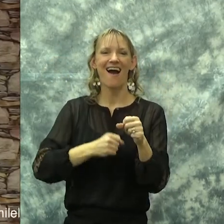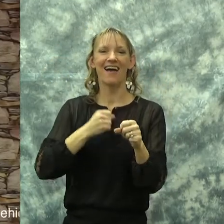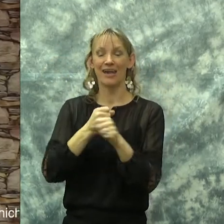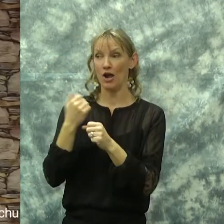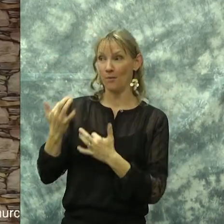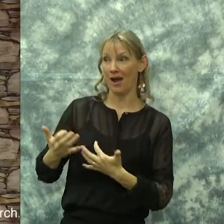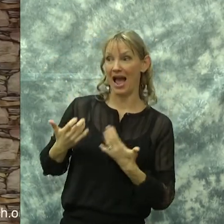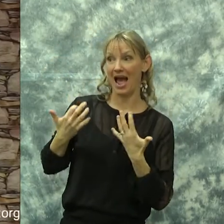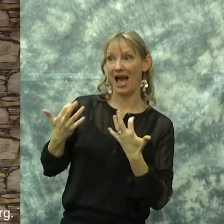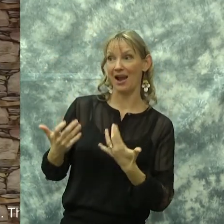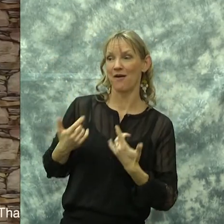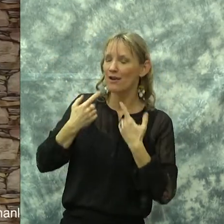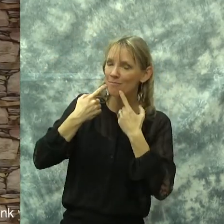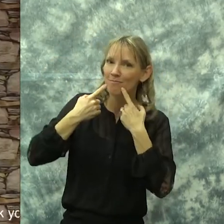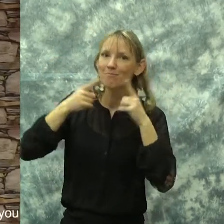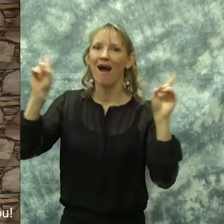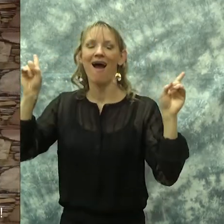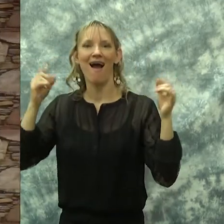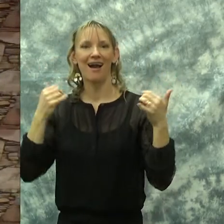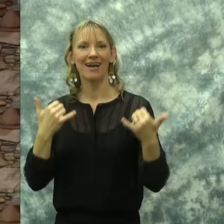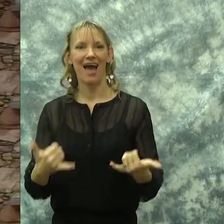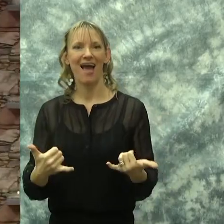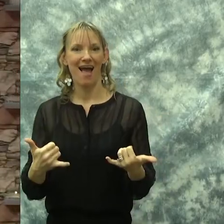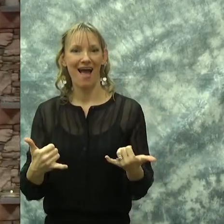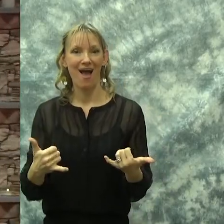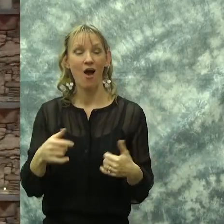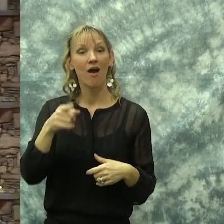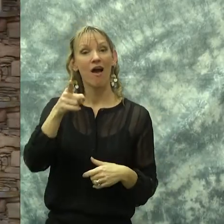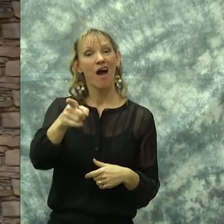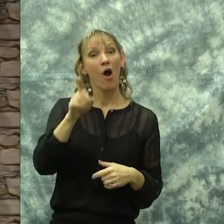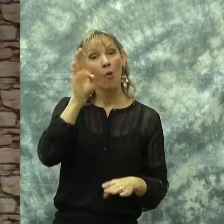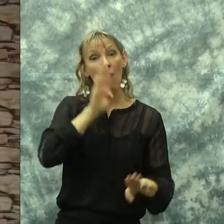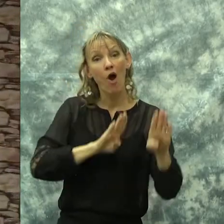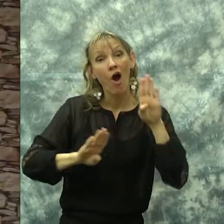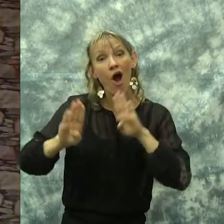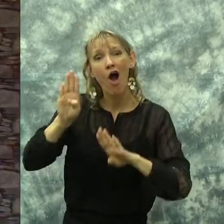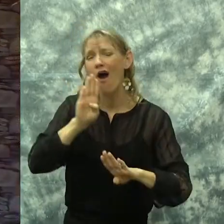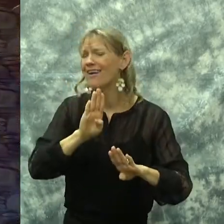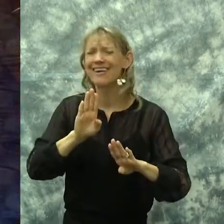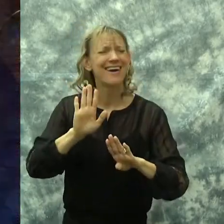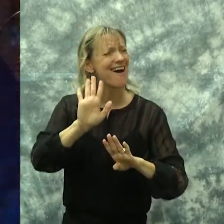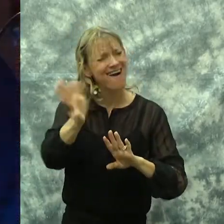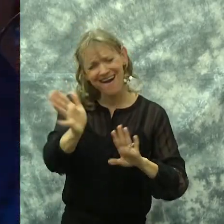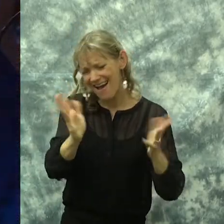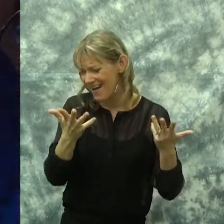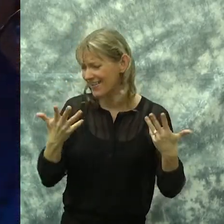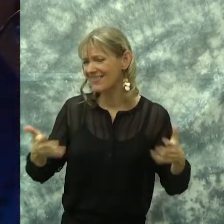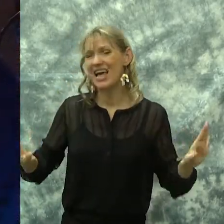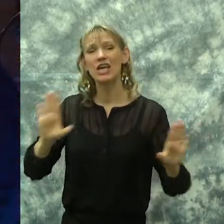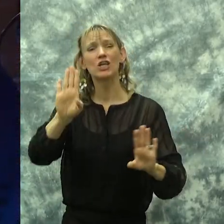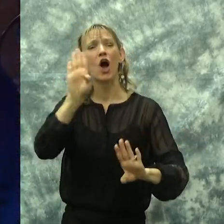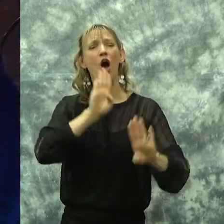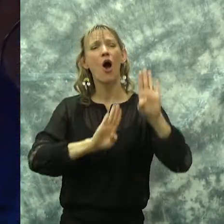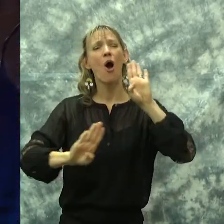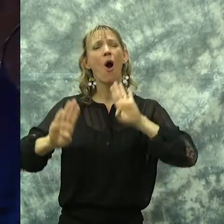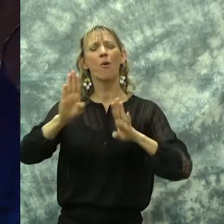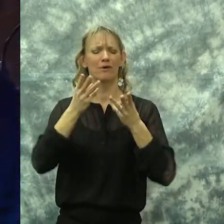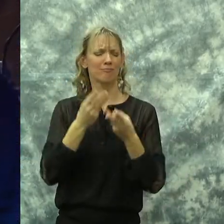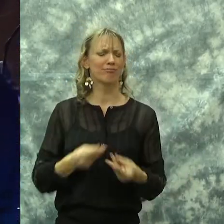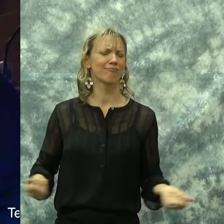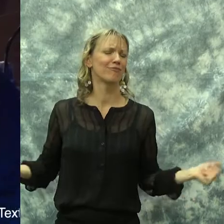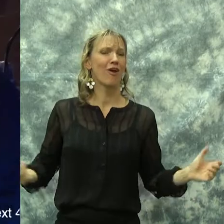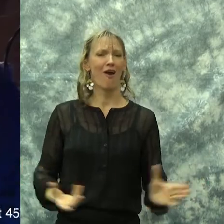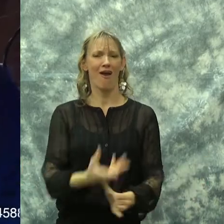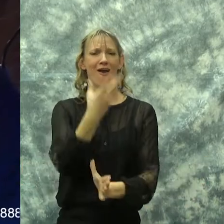a long time to grow. You don't have to worry, all your worry days are gone.